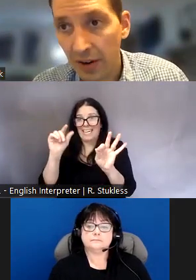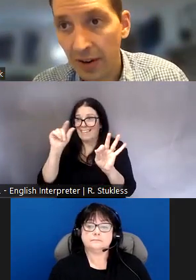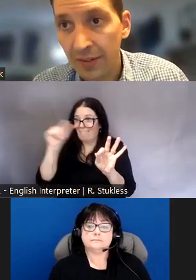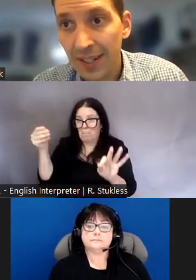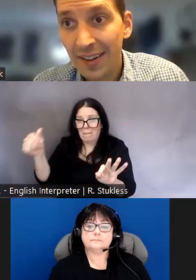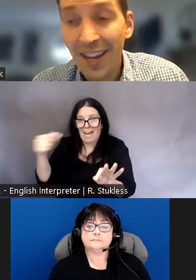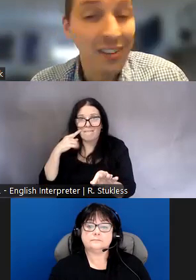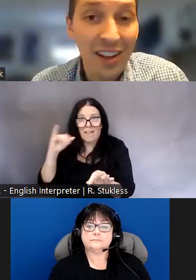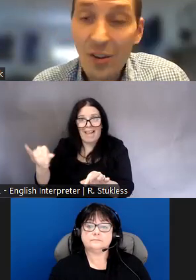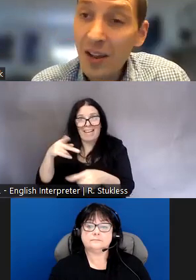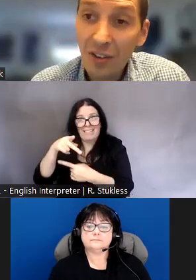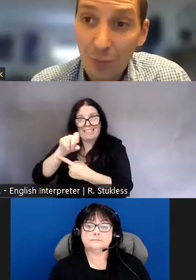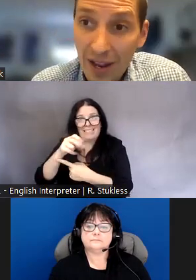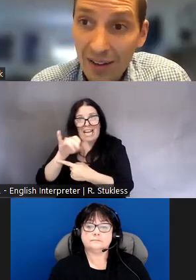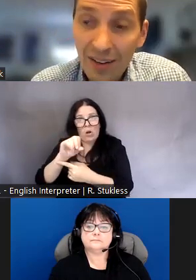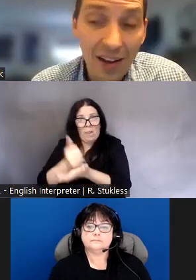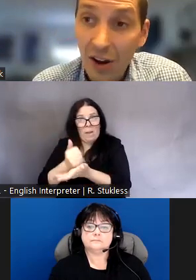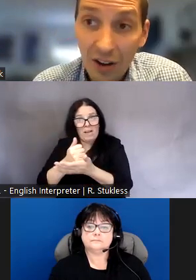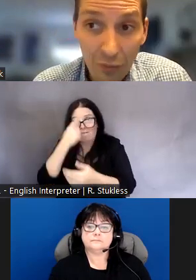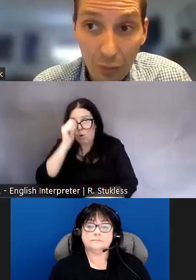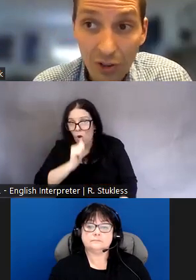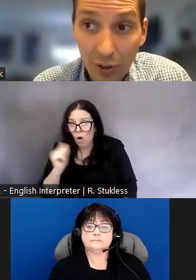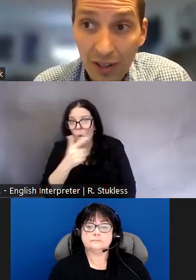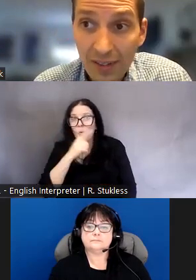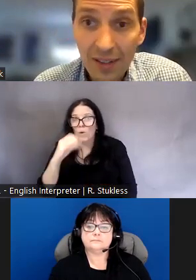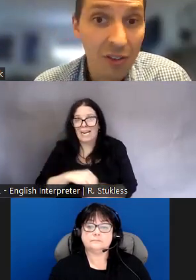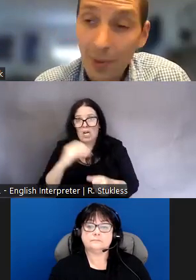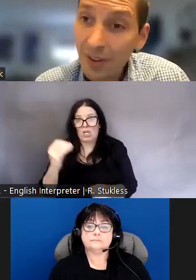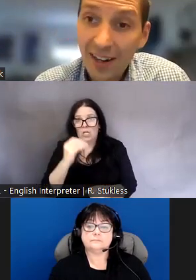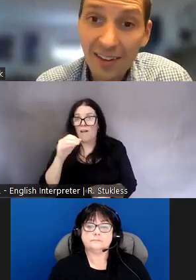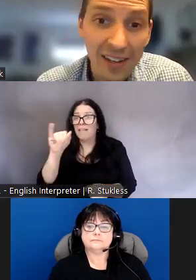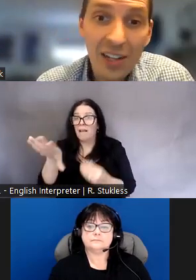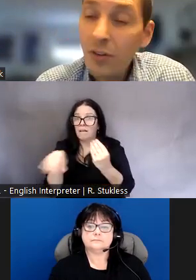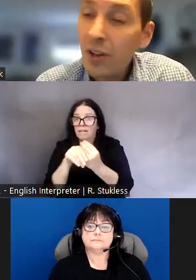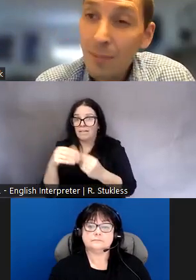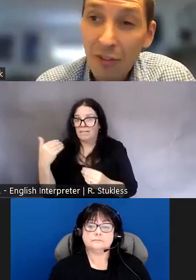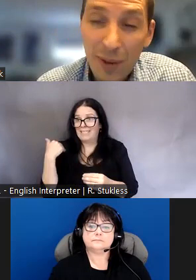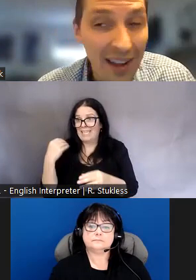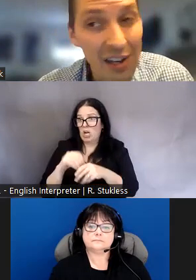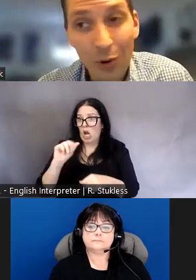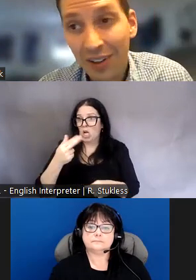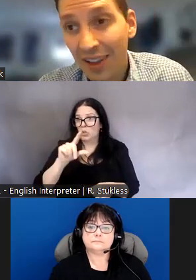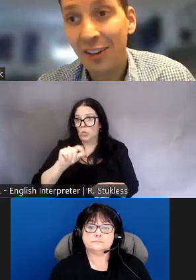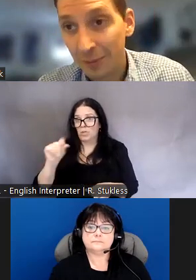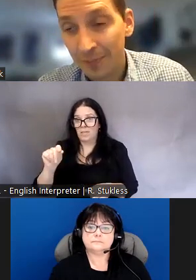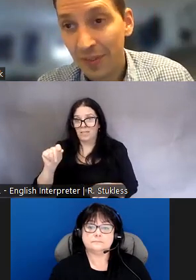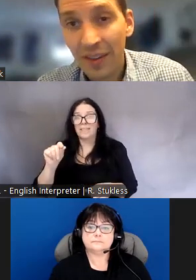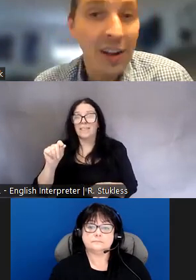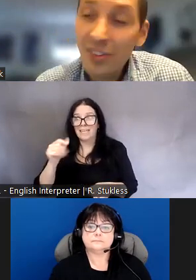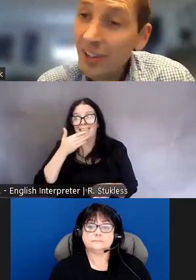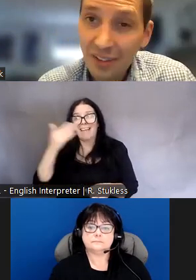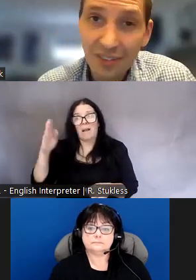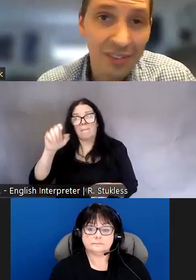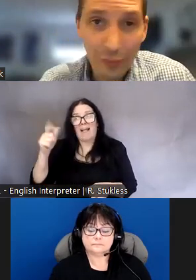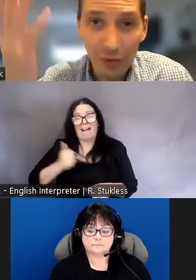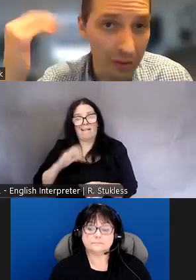across Ontario. And I'll tell you, expanded in August of 2020, thanks to Bell Canada, you can get Bounce Back anywhere in Canada. And